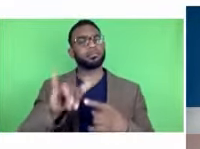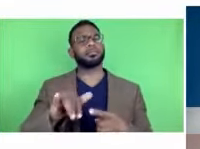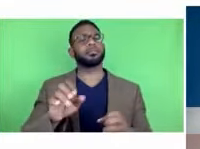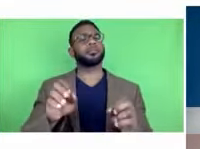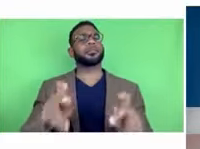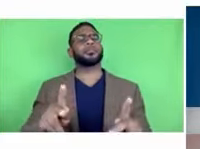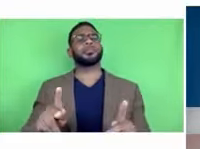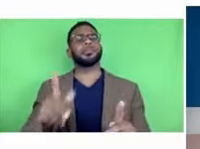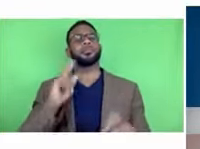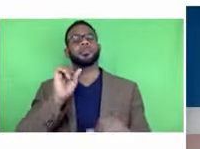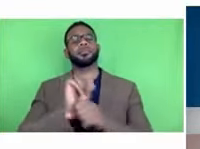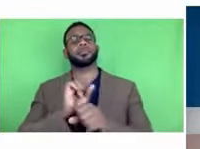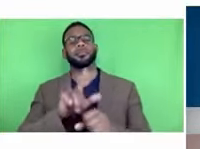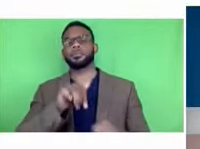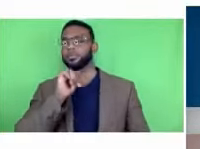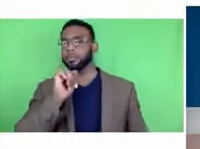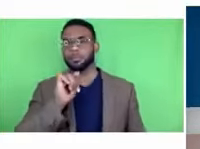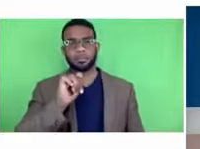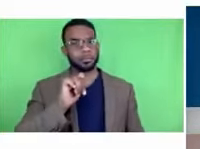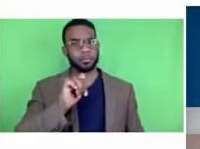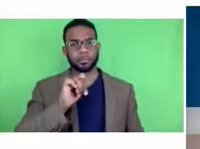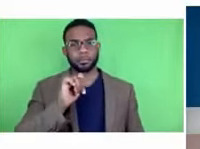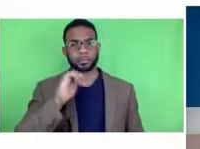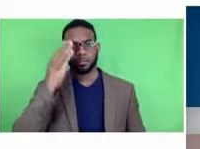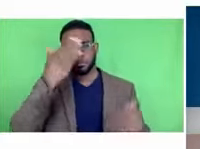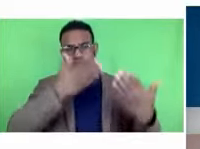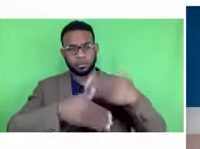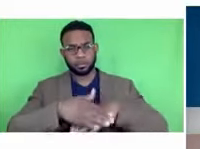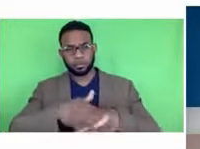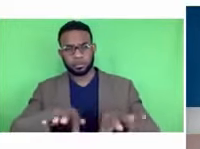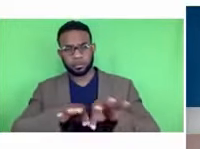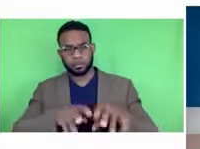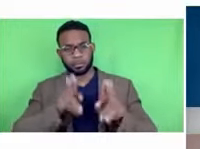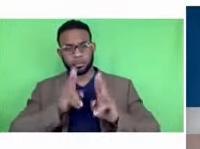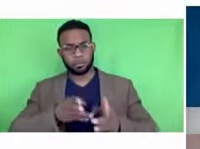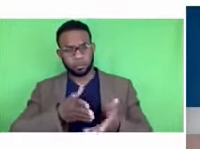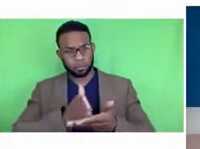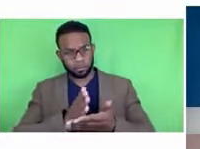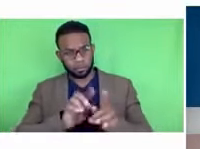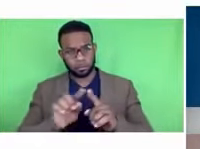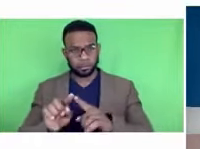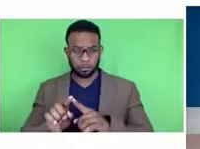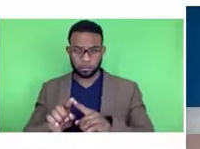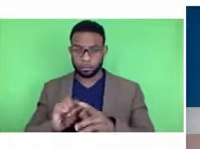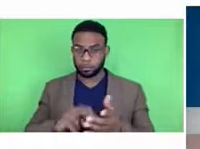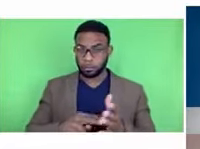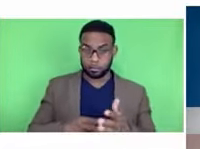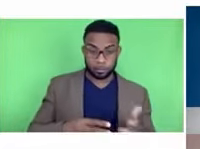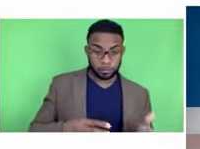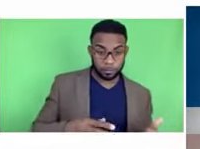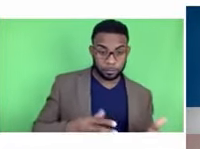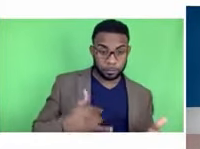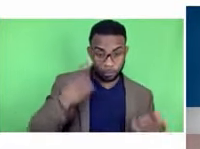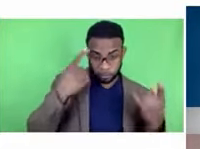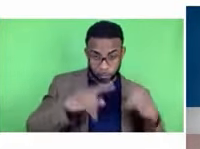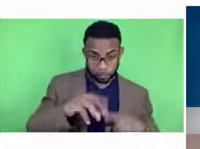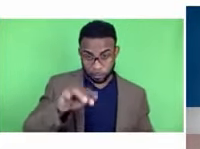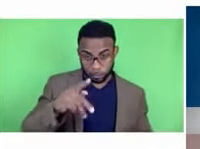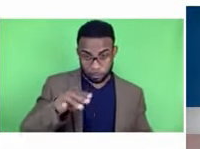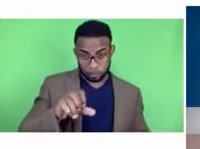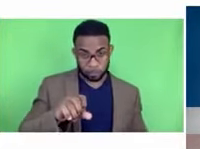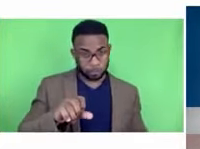of employment should not overshadow the importance of human rights as well. I mean, I do agree with Matthias,